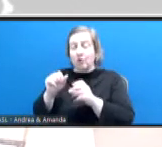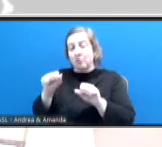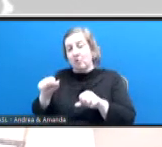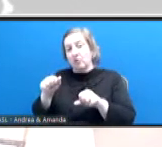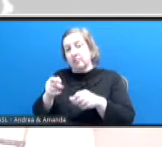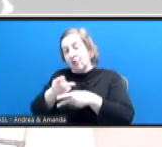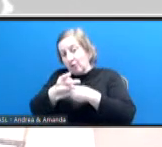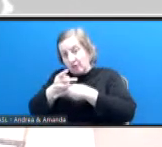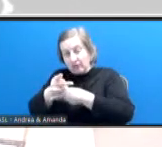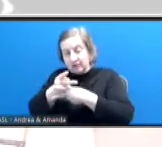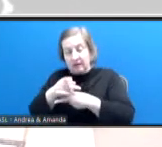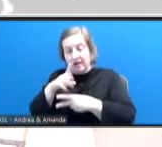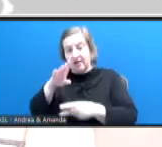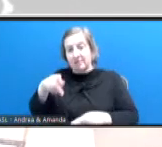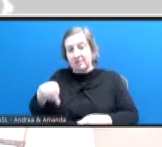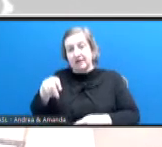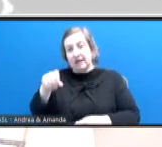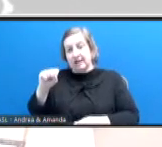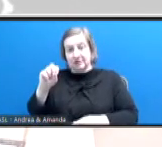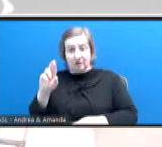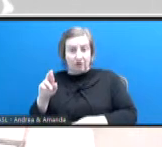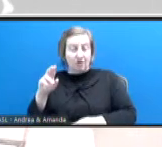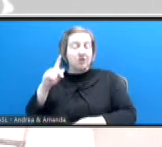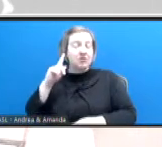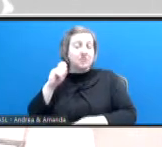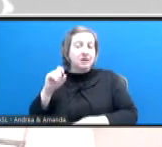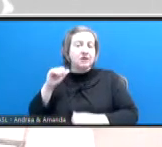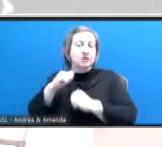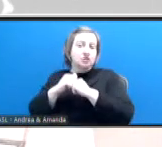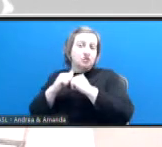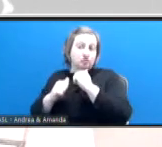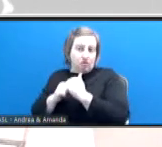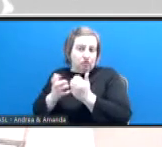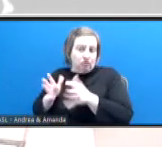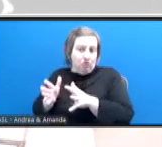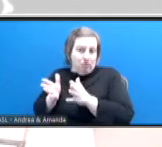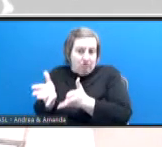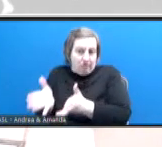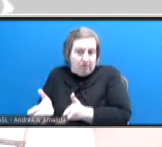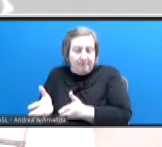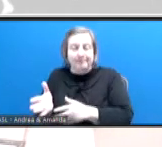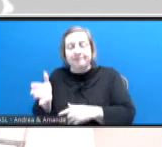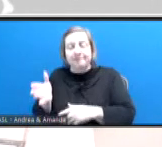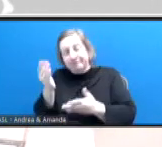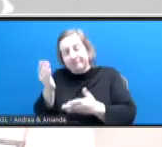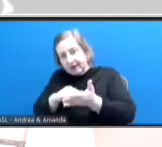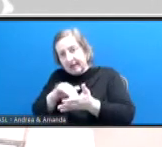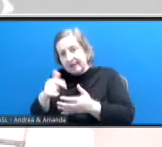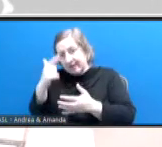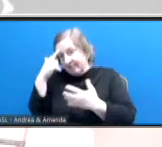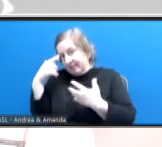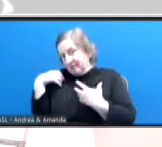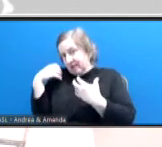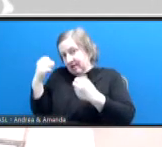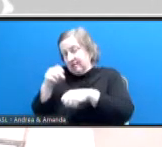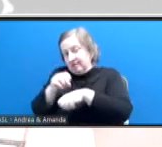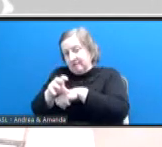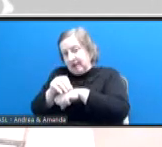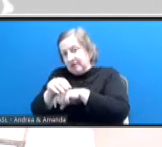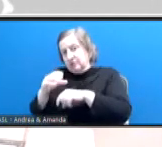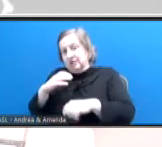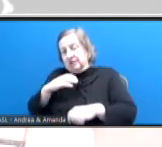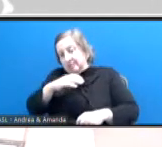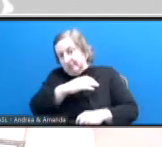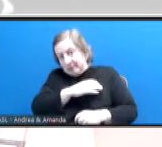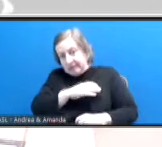overseeing of the PSR is because the structure exists. And again, it's a mental health advisory committee